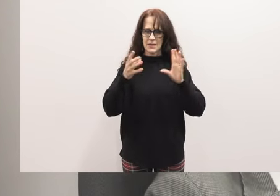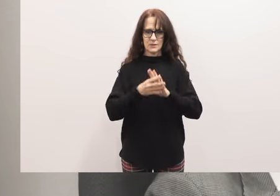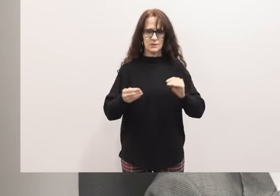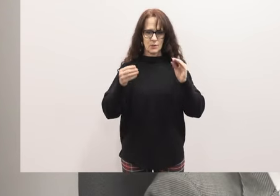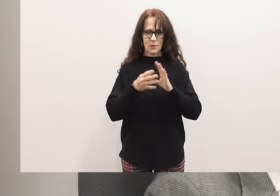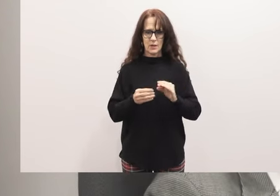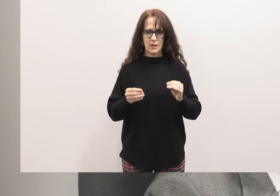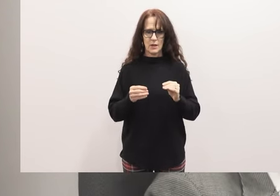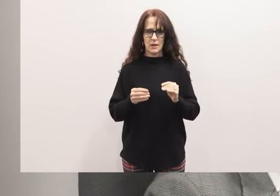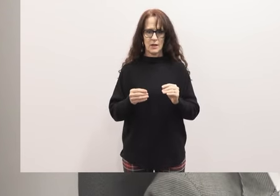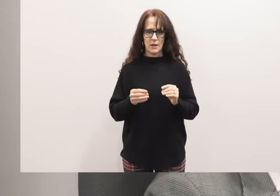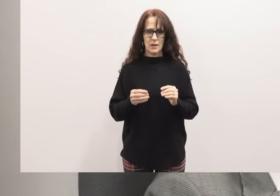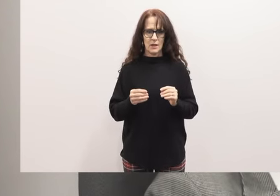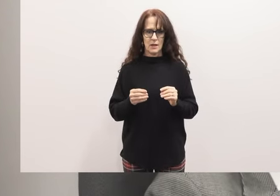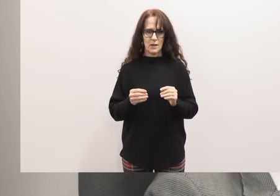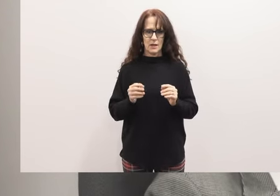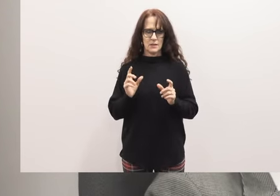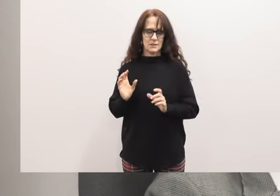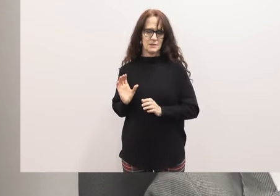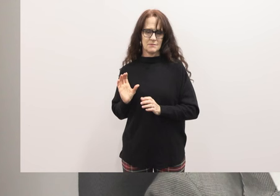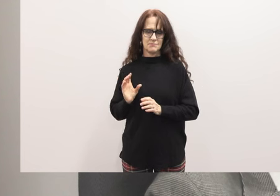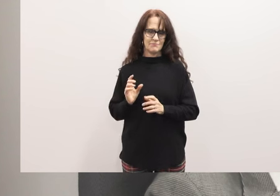she's imparting her